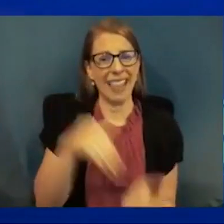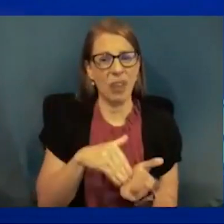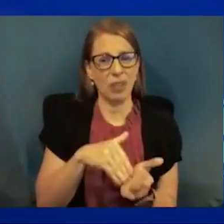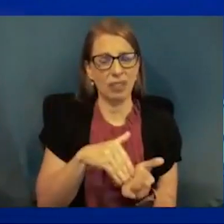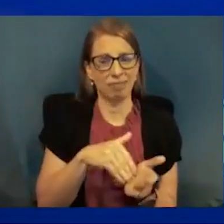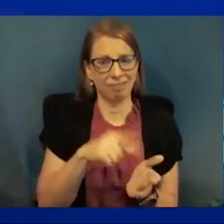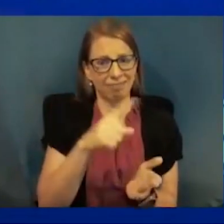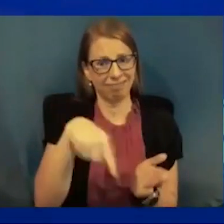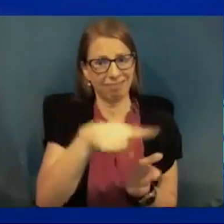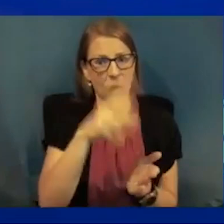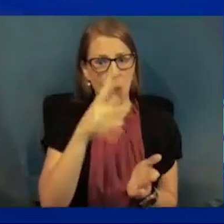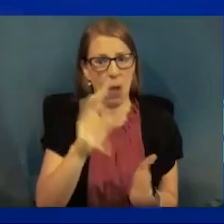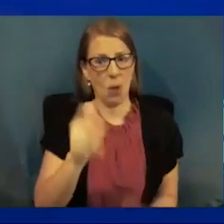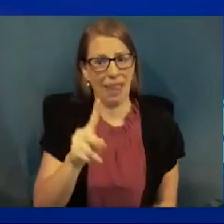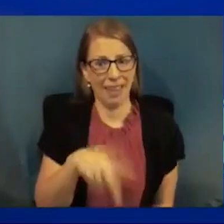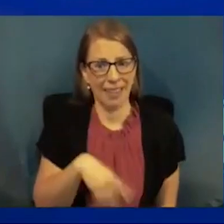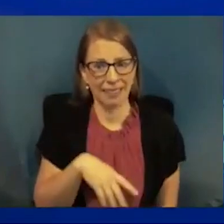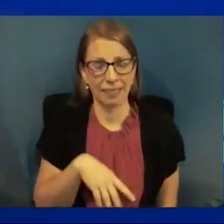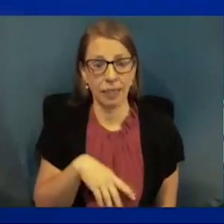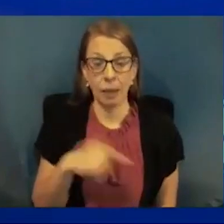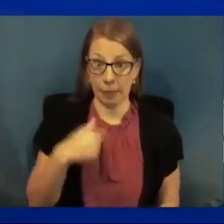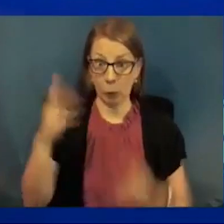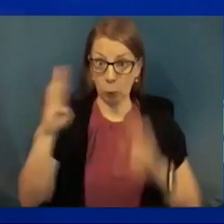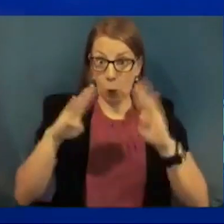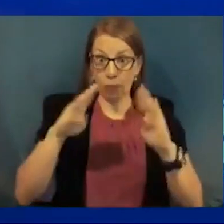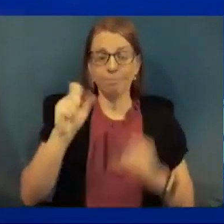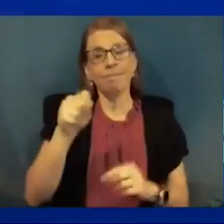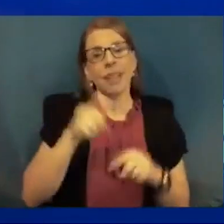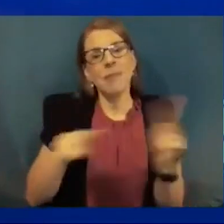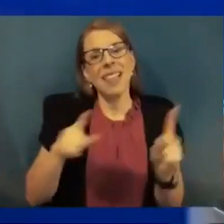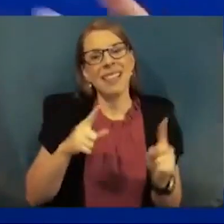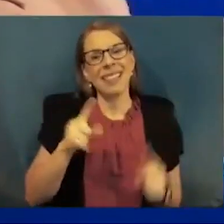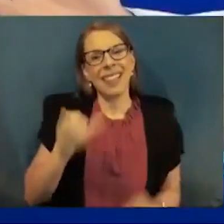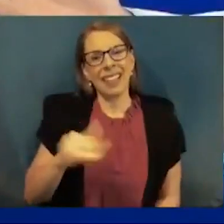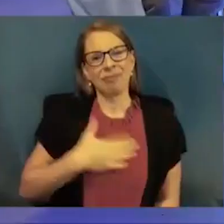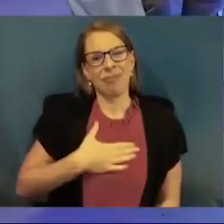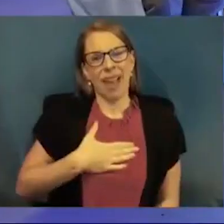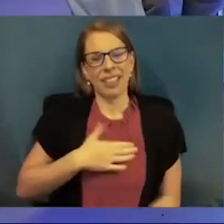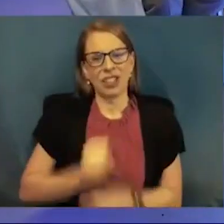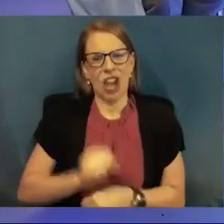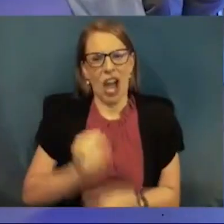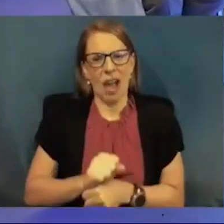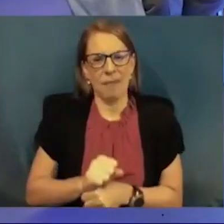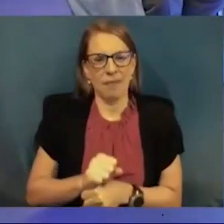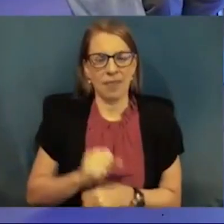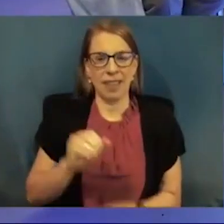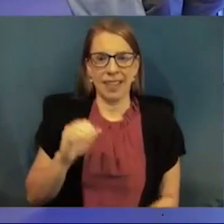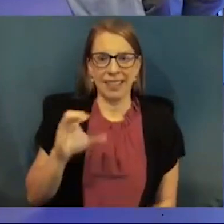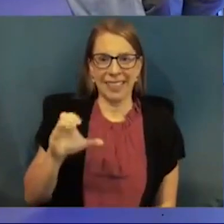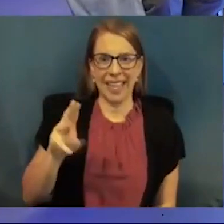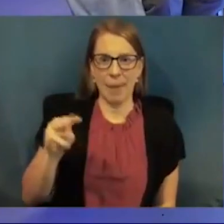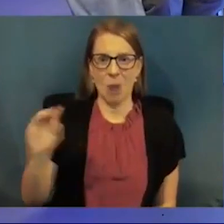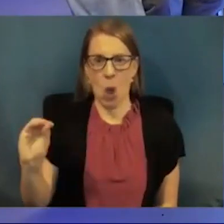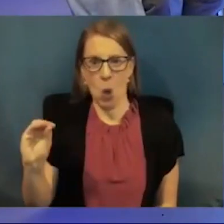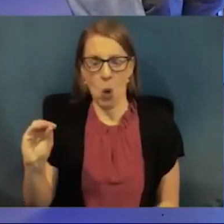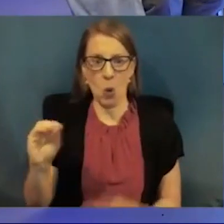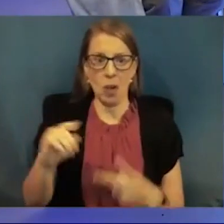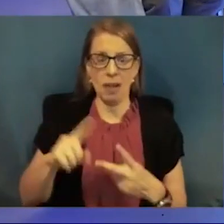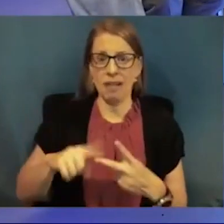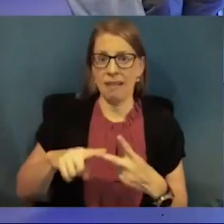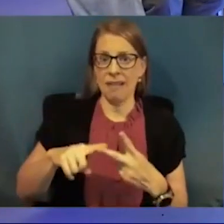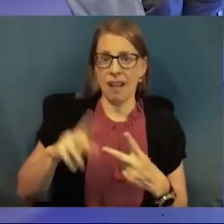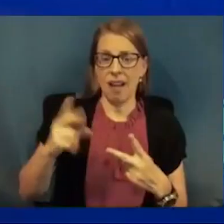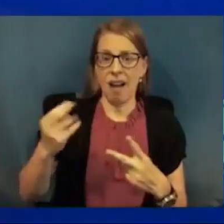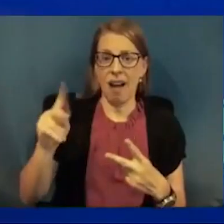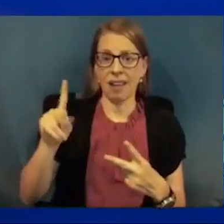Am I worried? Yeah, but that's my job as a CMO. That's Dana's job as an ID doc. Is we're worriers, right? That's what